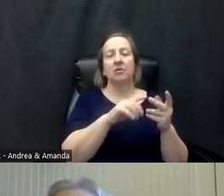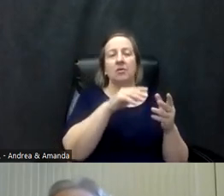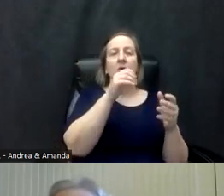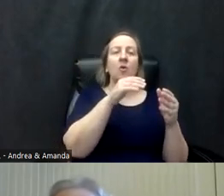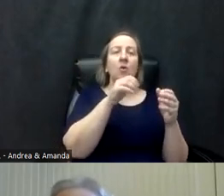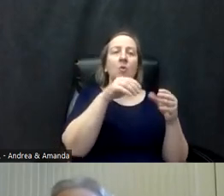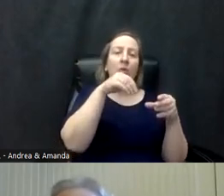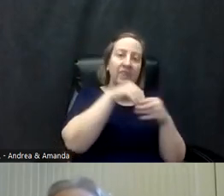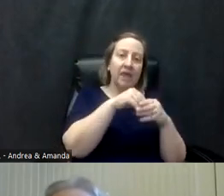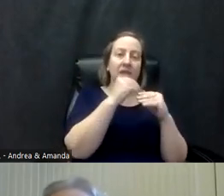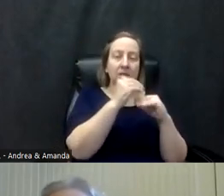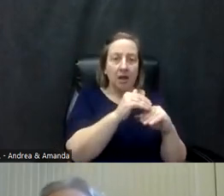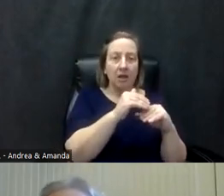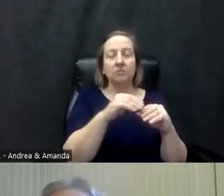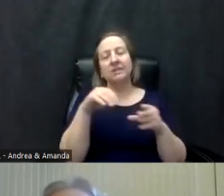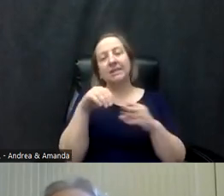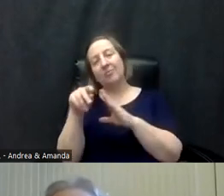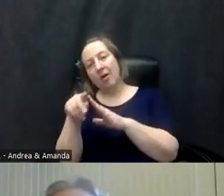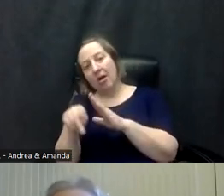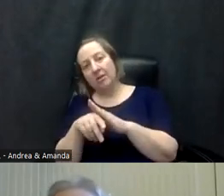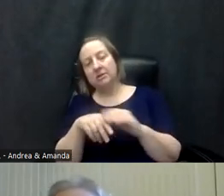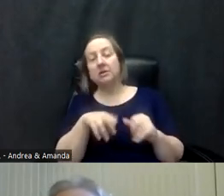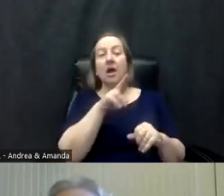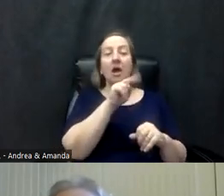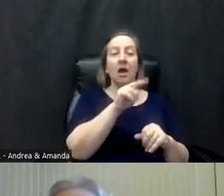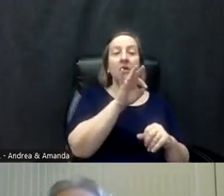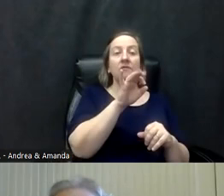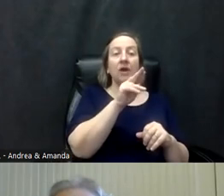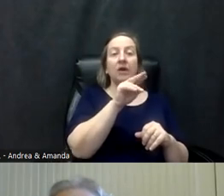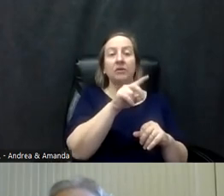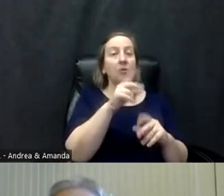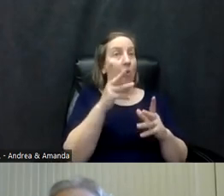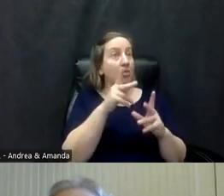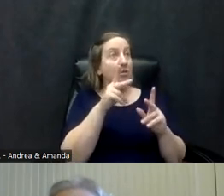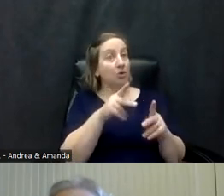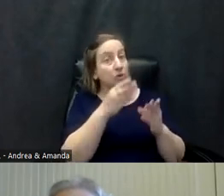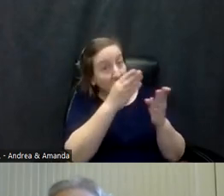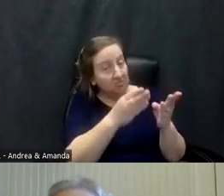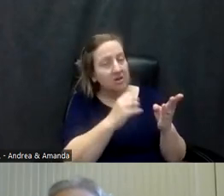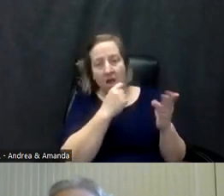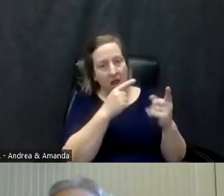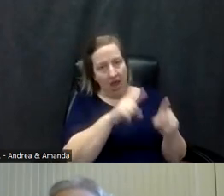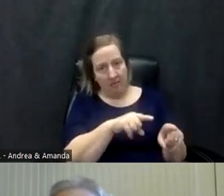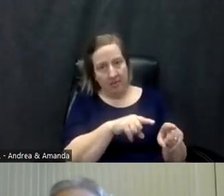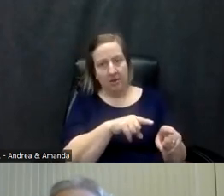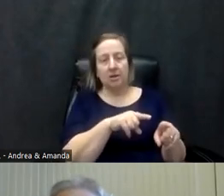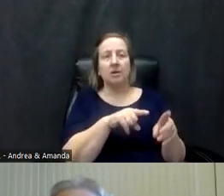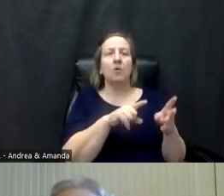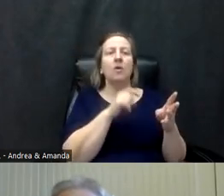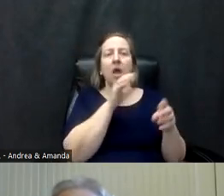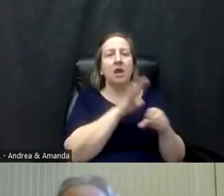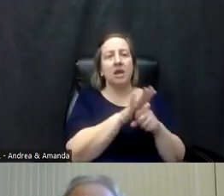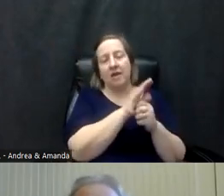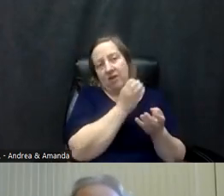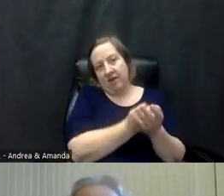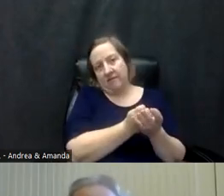There are other names for it within policy. One is unfounded, meaning what the person alleged didn't happen. And one is insufficient evidence, which in New